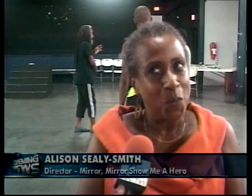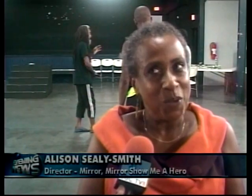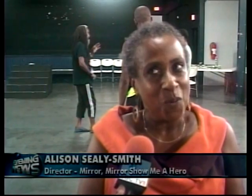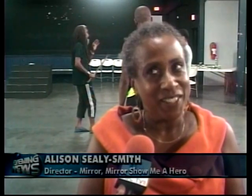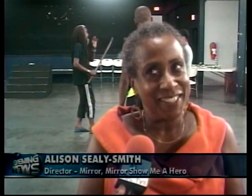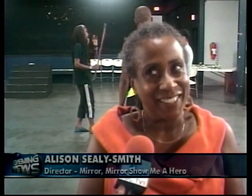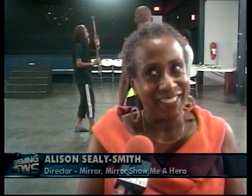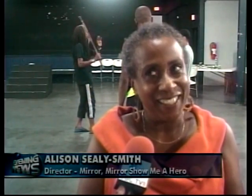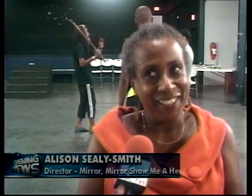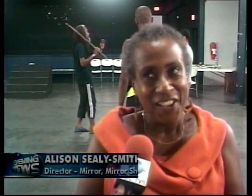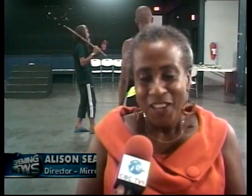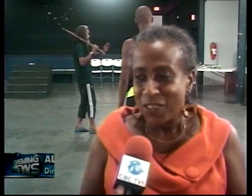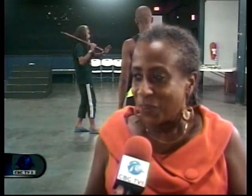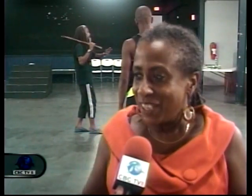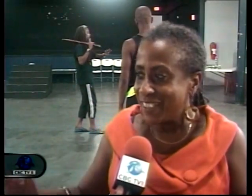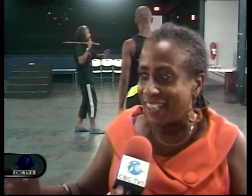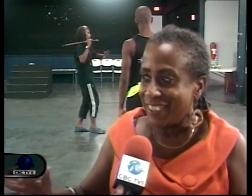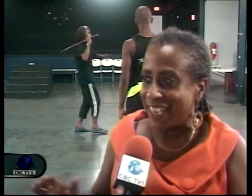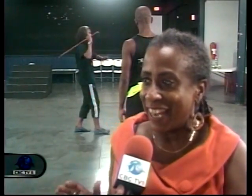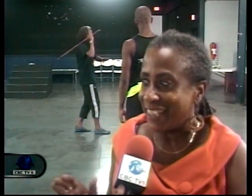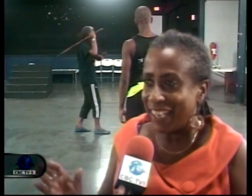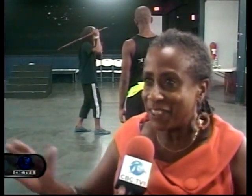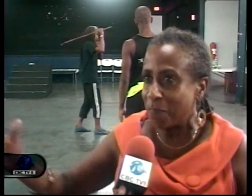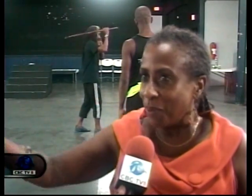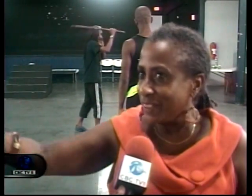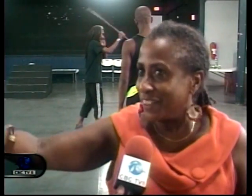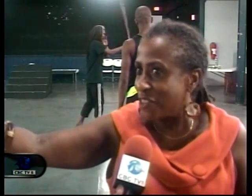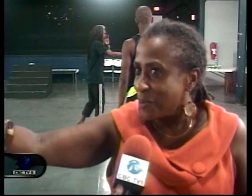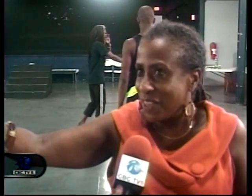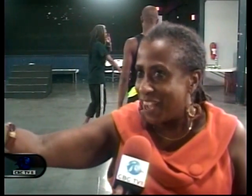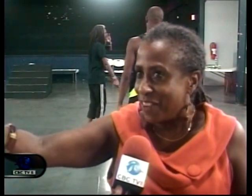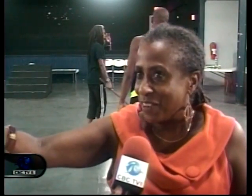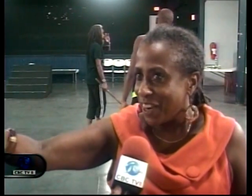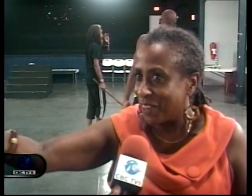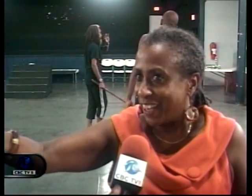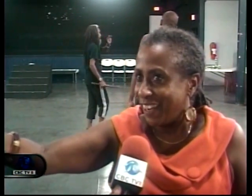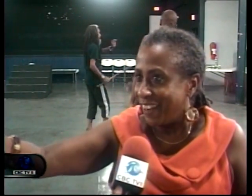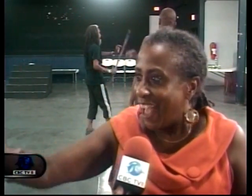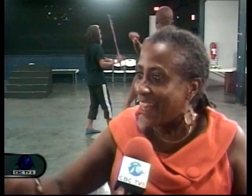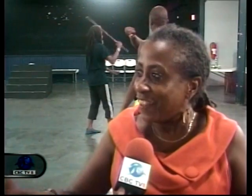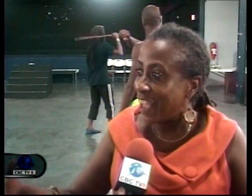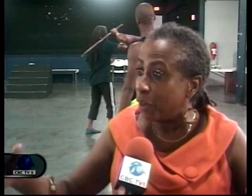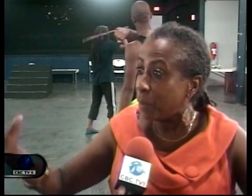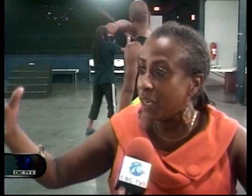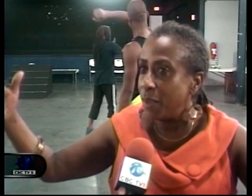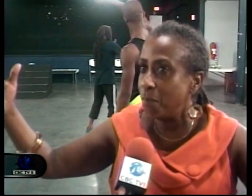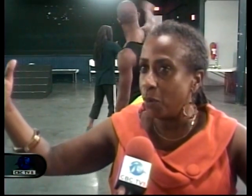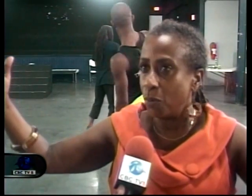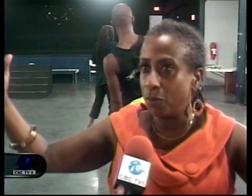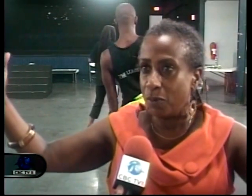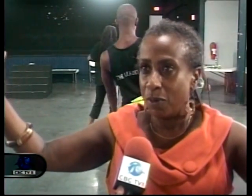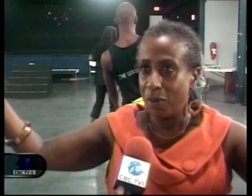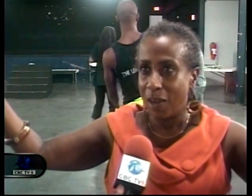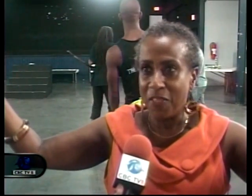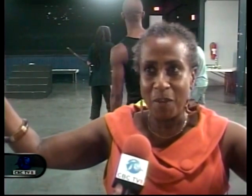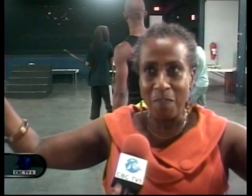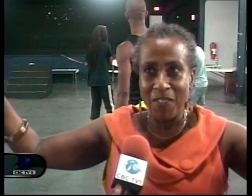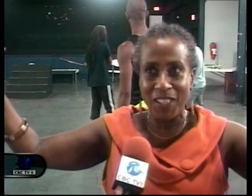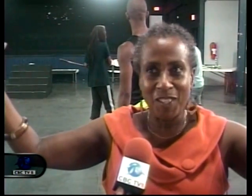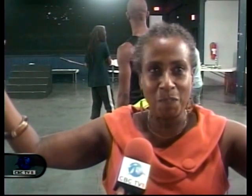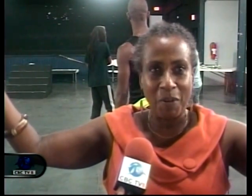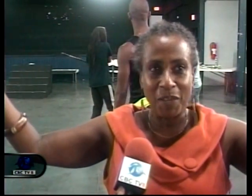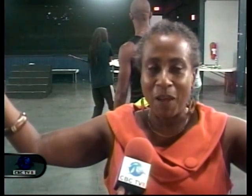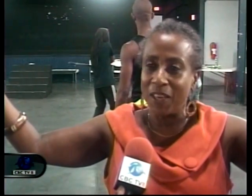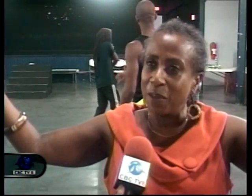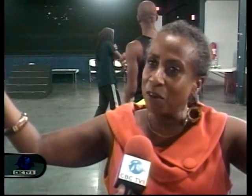is 2116. So these kids get catapulted through the eye of a hurricane, and they end up in limbo. And they meet